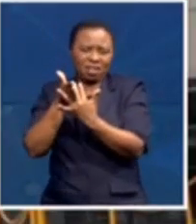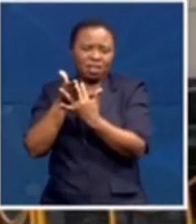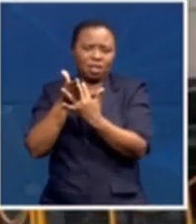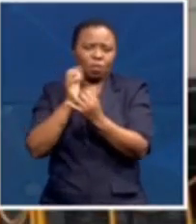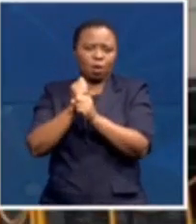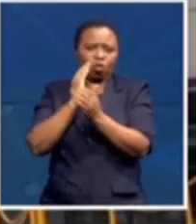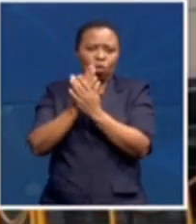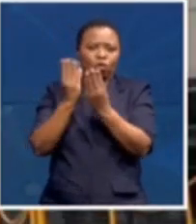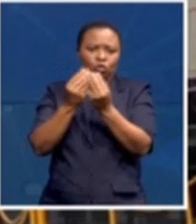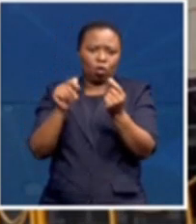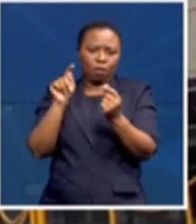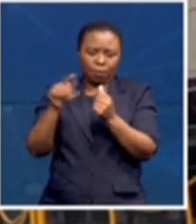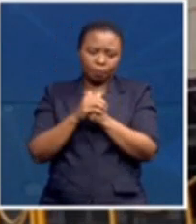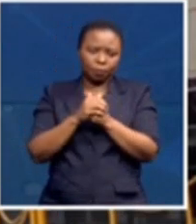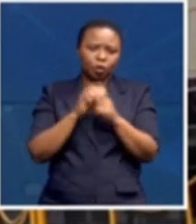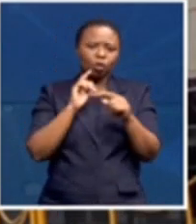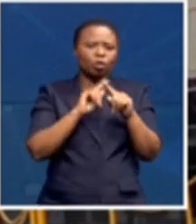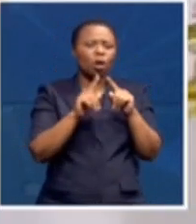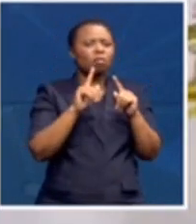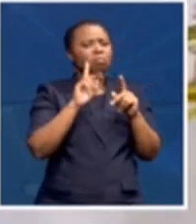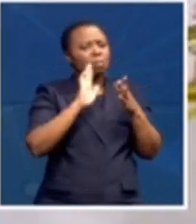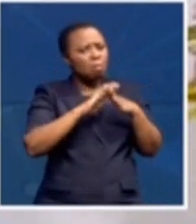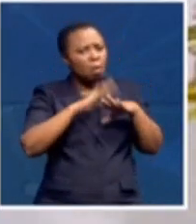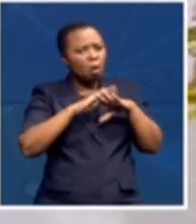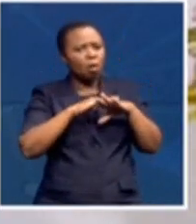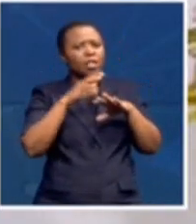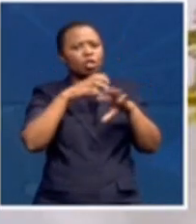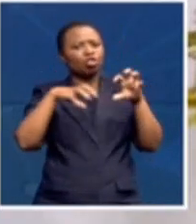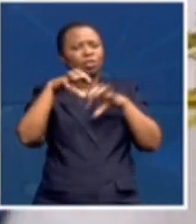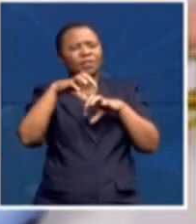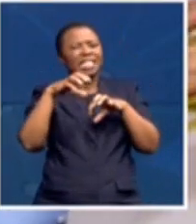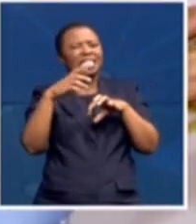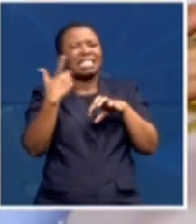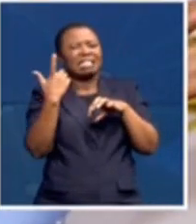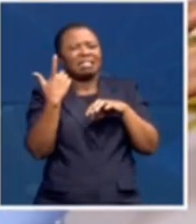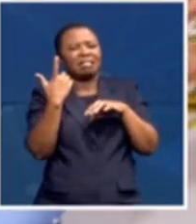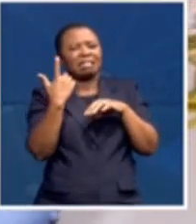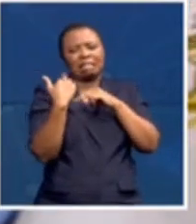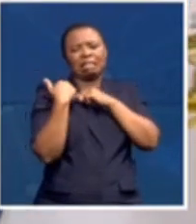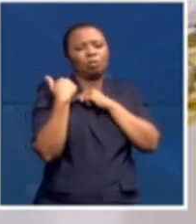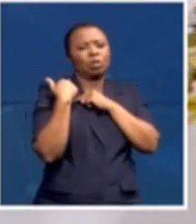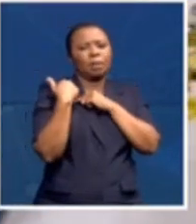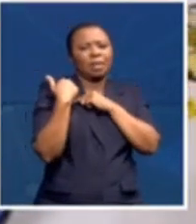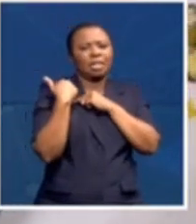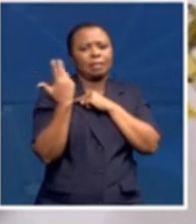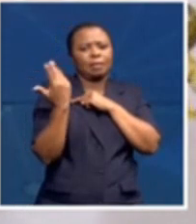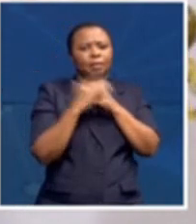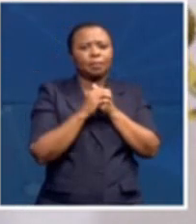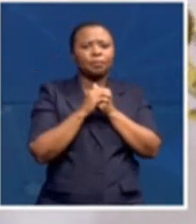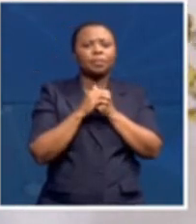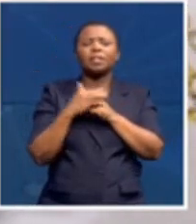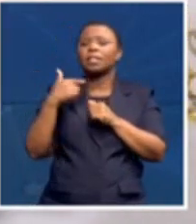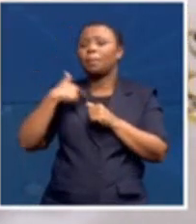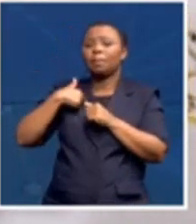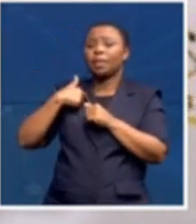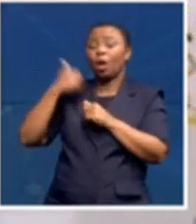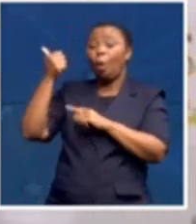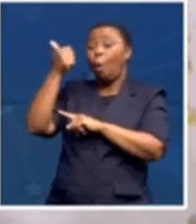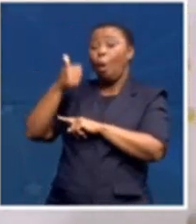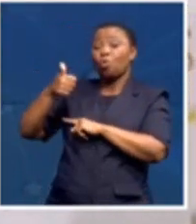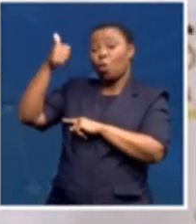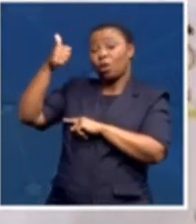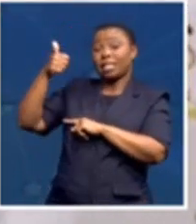seeming shift of responsibility. I have no authority to go and say to whoever was given